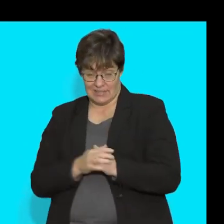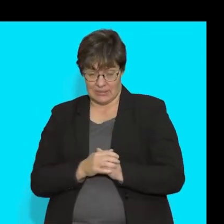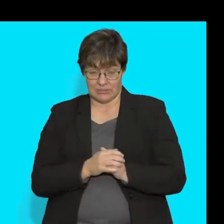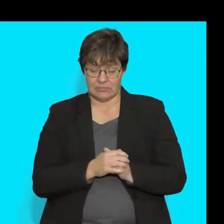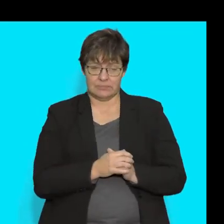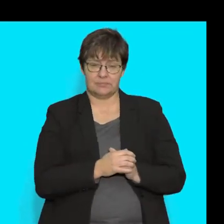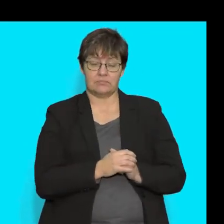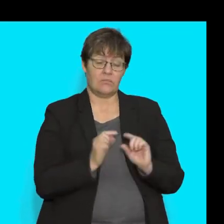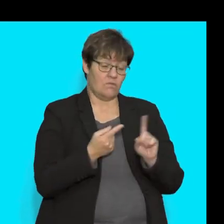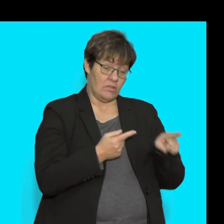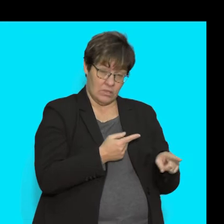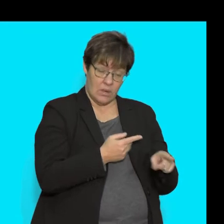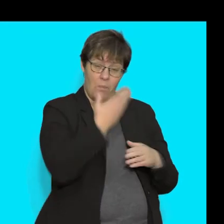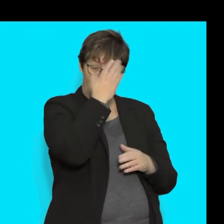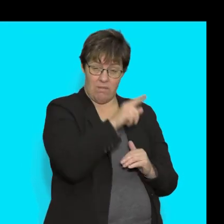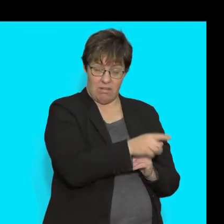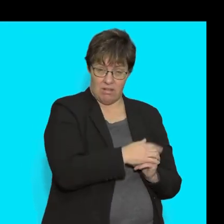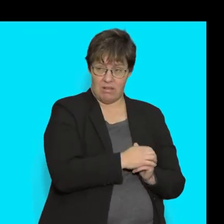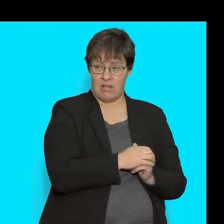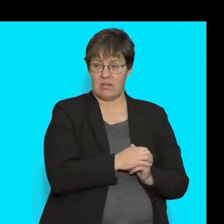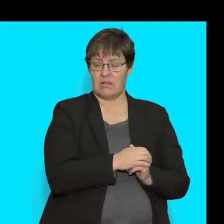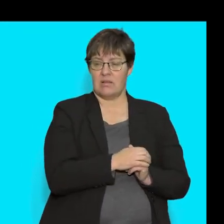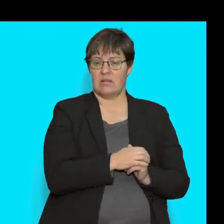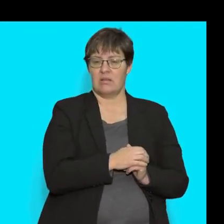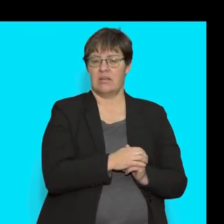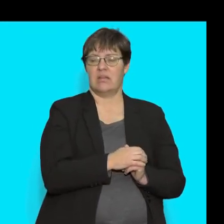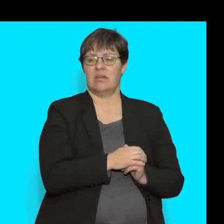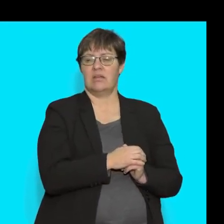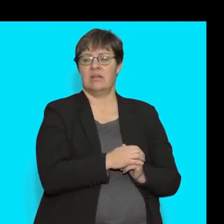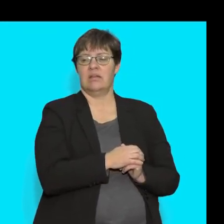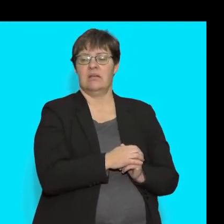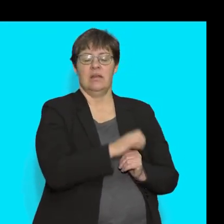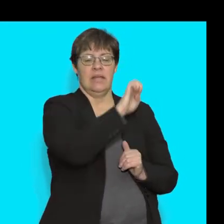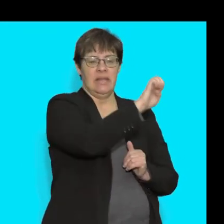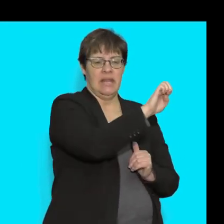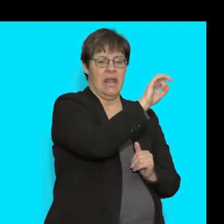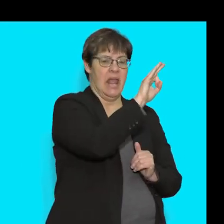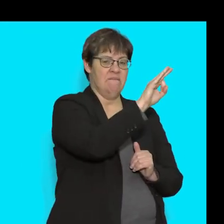to start by saying, I know that angle